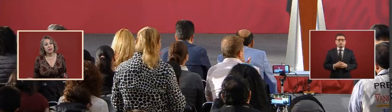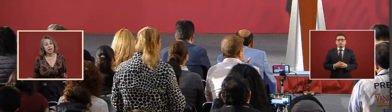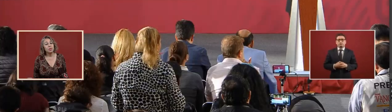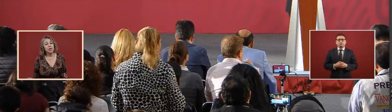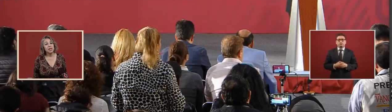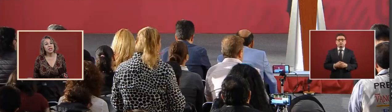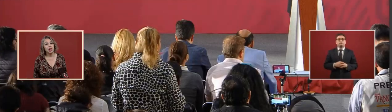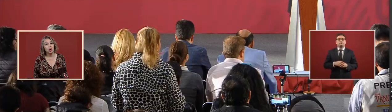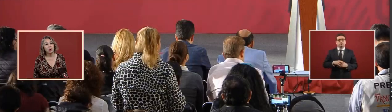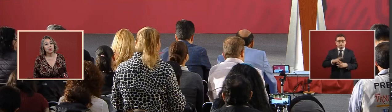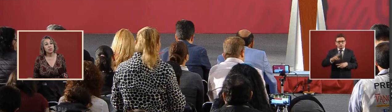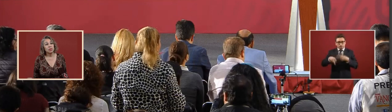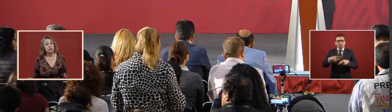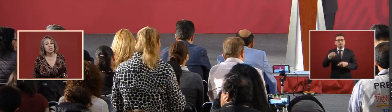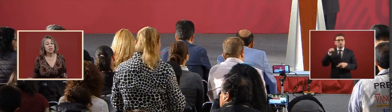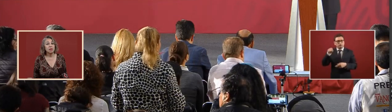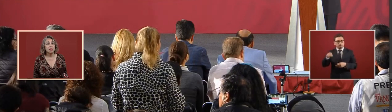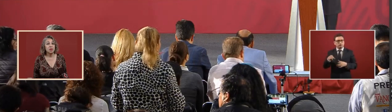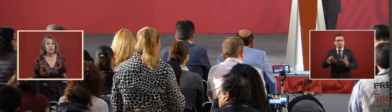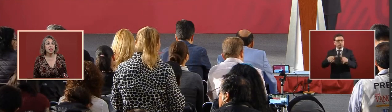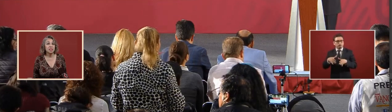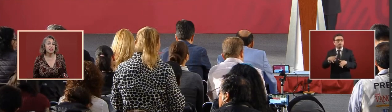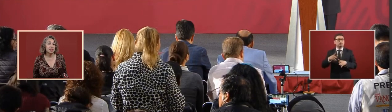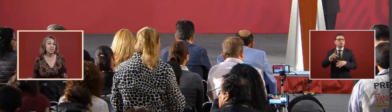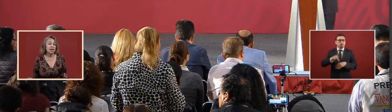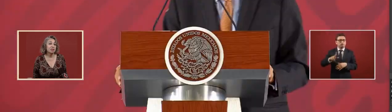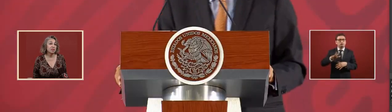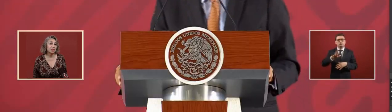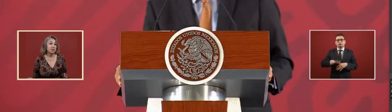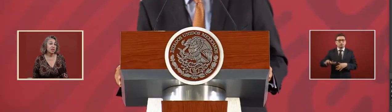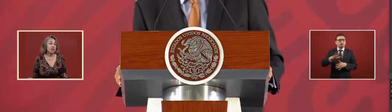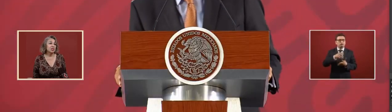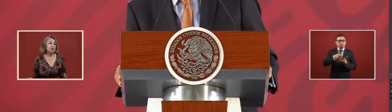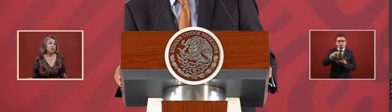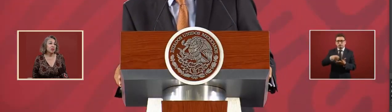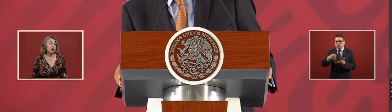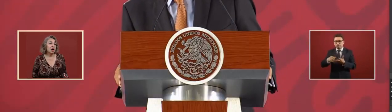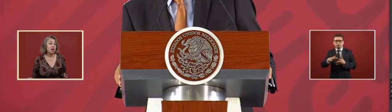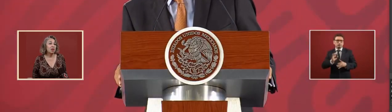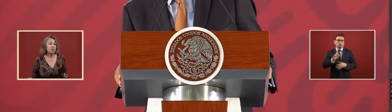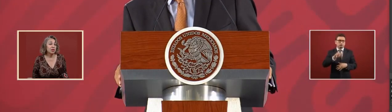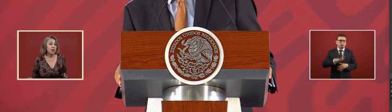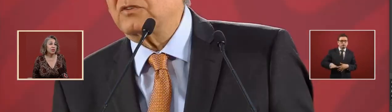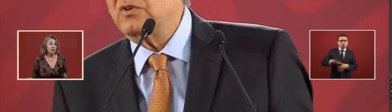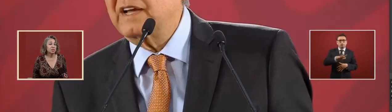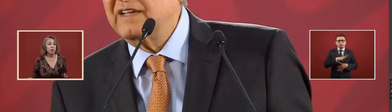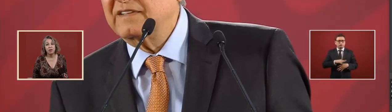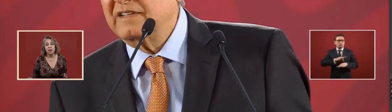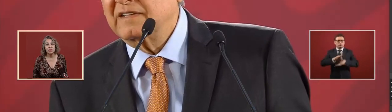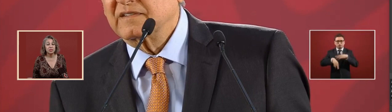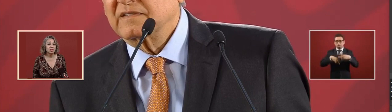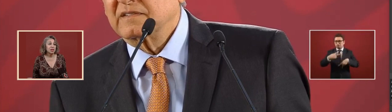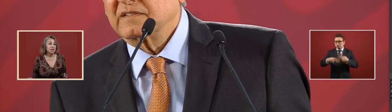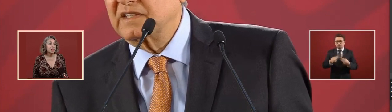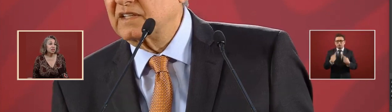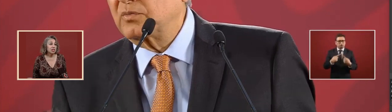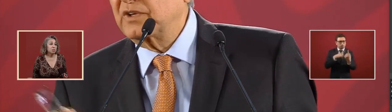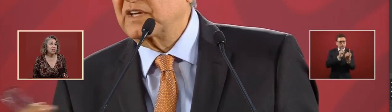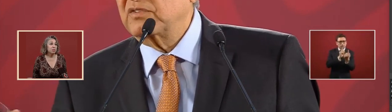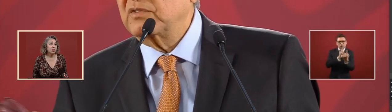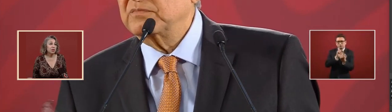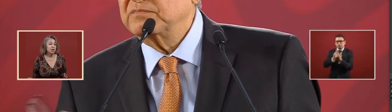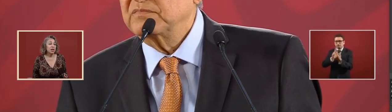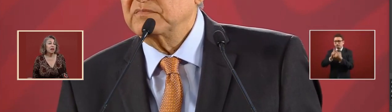ir, and we need to go to the communities, to the towns, to the all the areas, barrios, talk